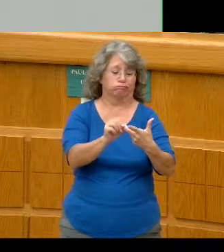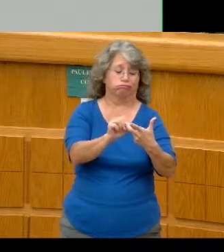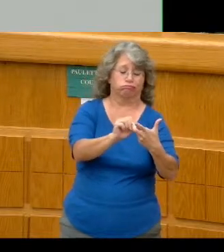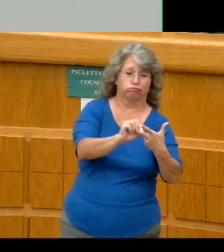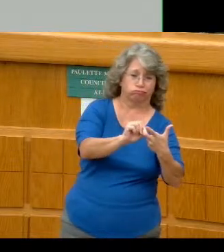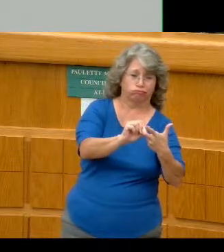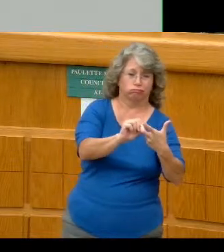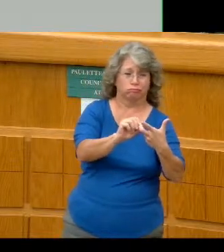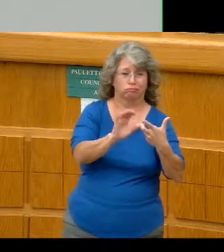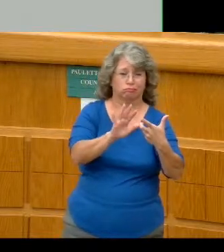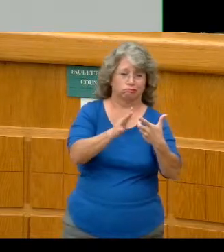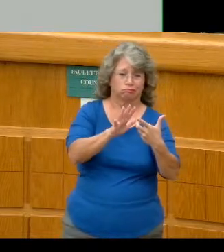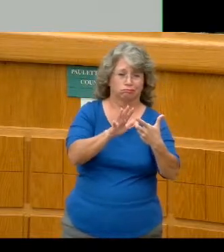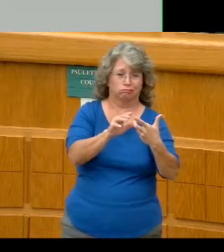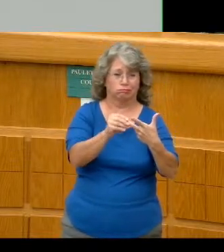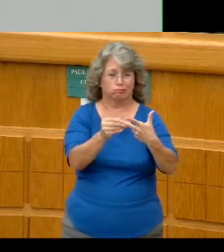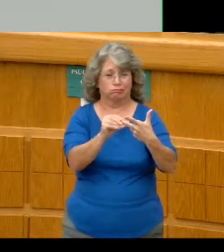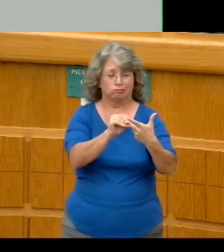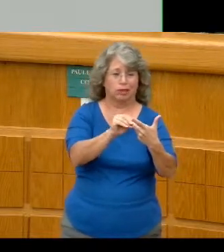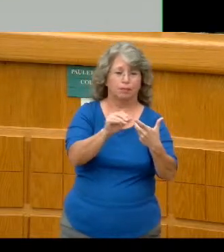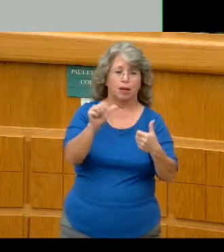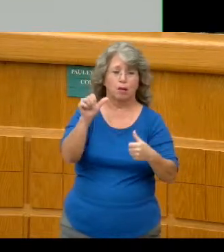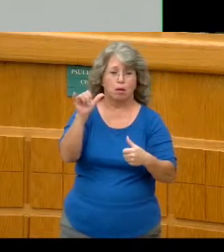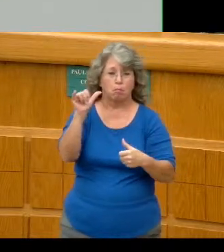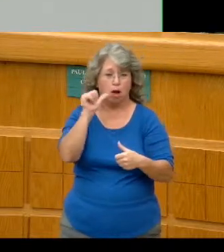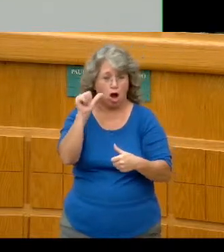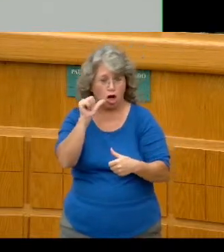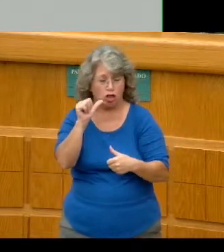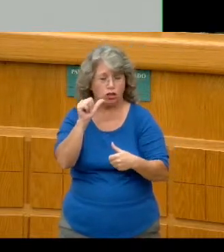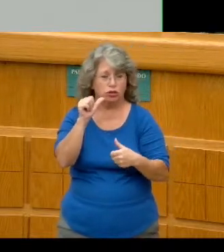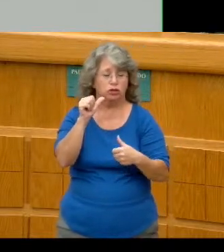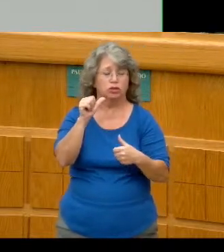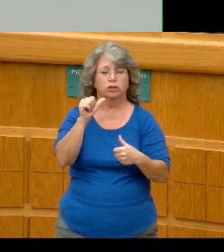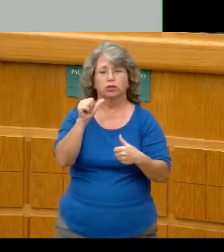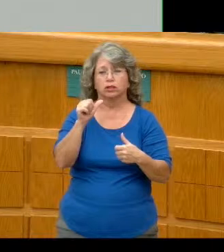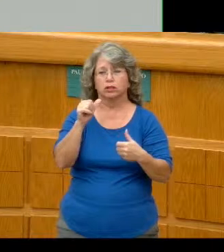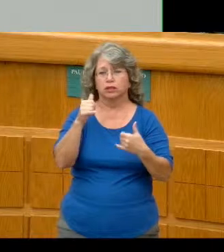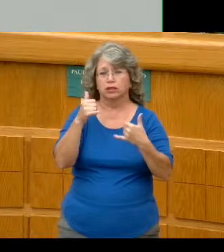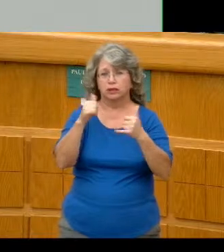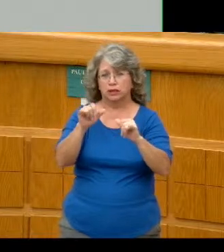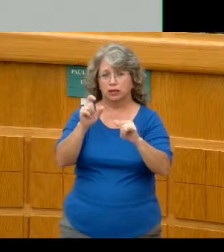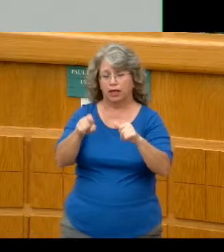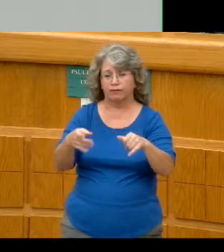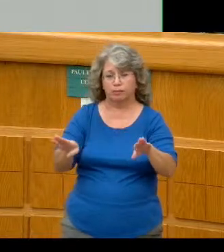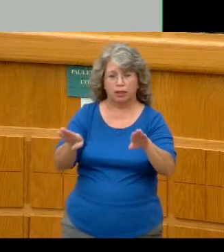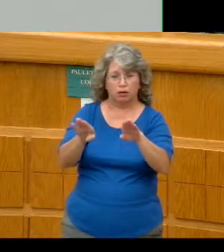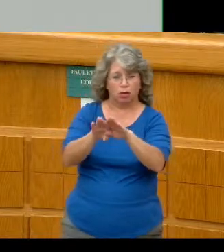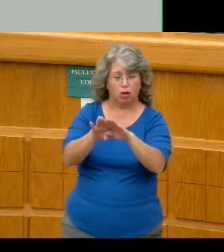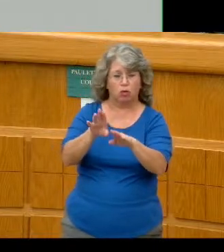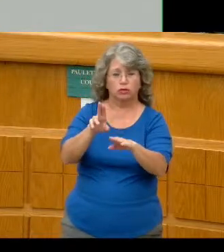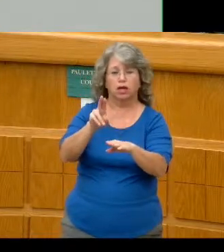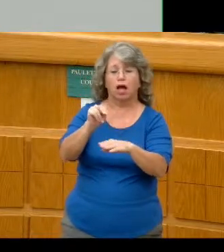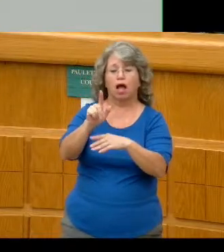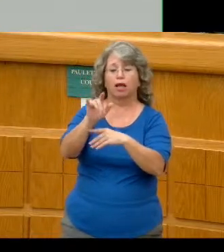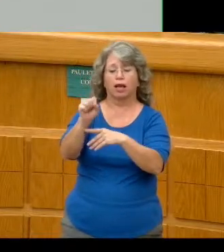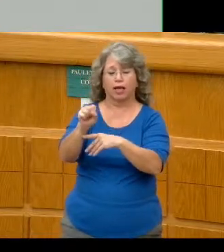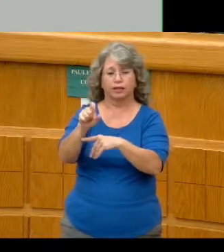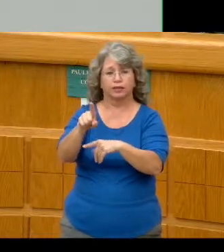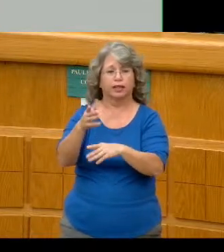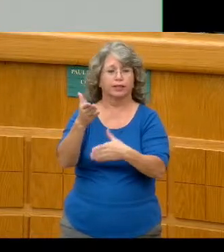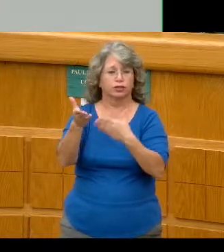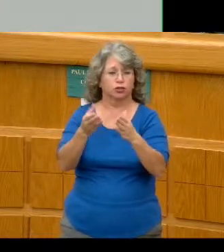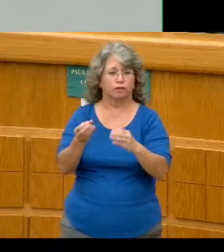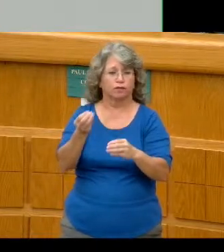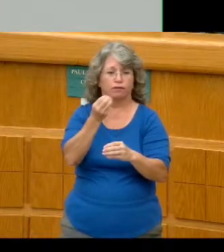Phase 3, but bars are still have to be closed unless their food service